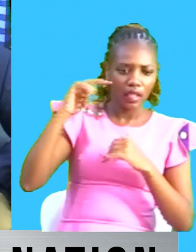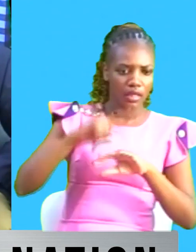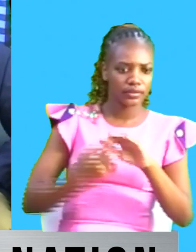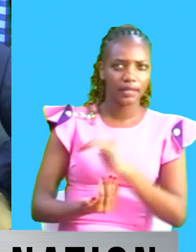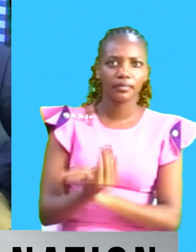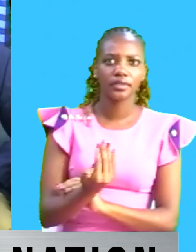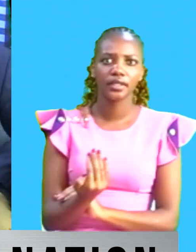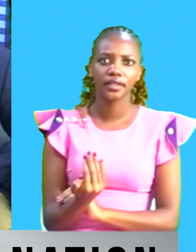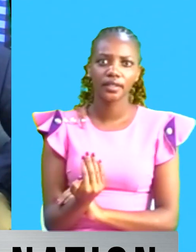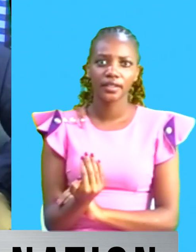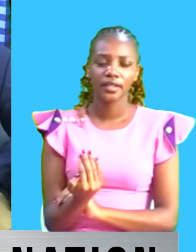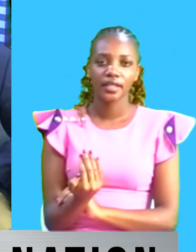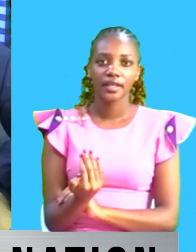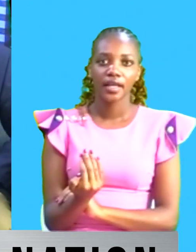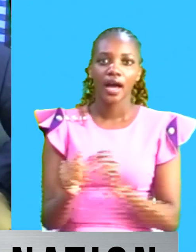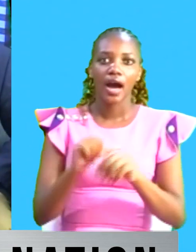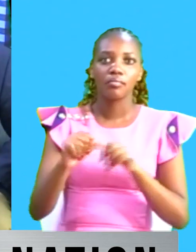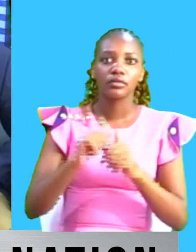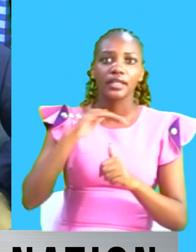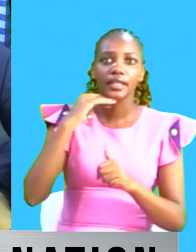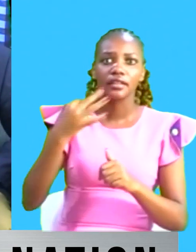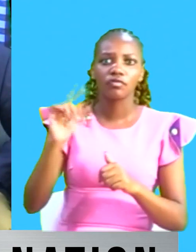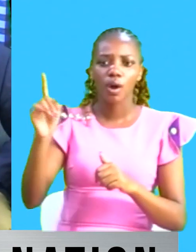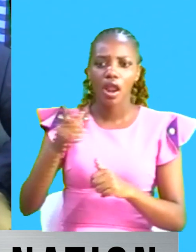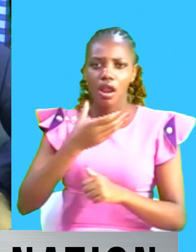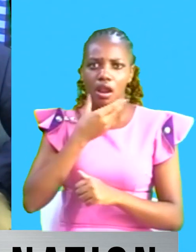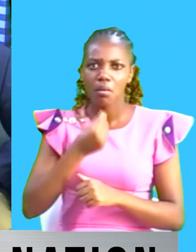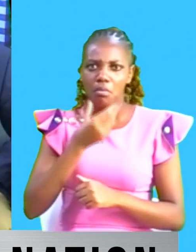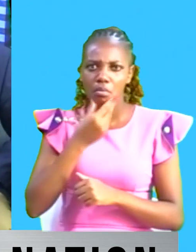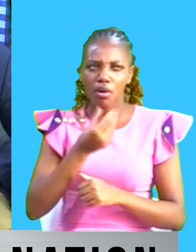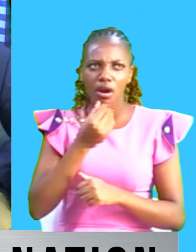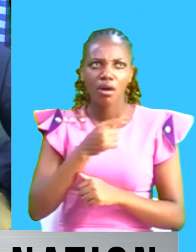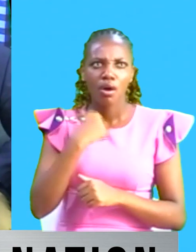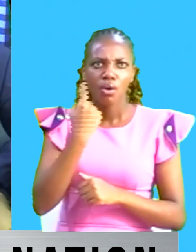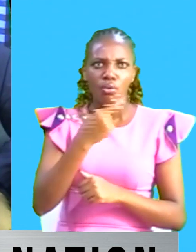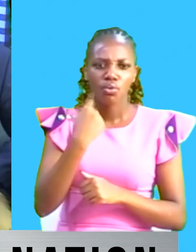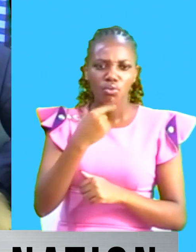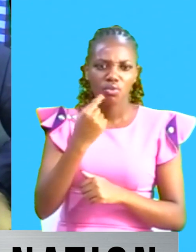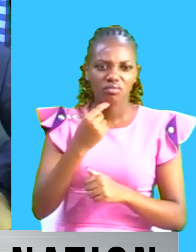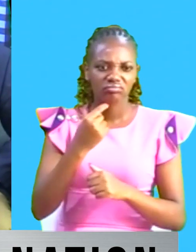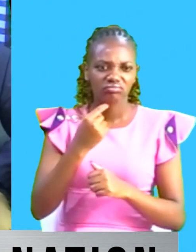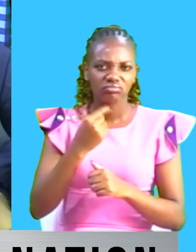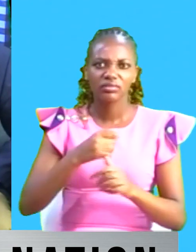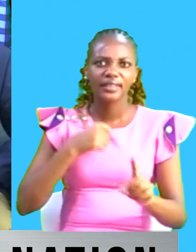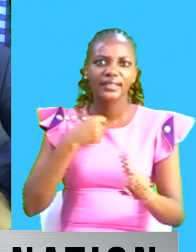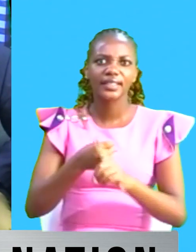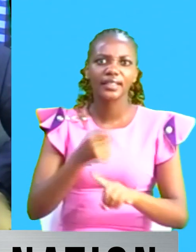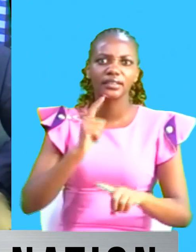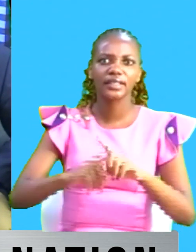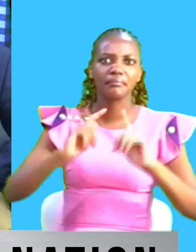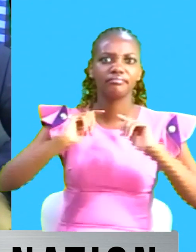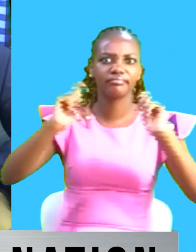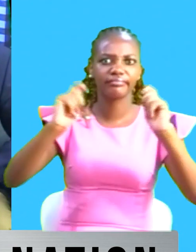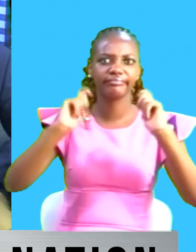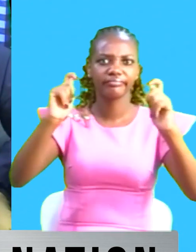of the passing on of one of the boys that was a victim of police brutality in